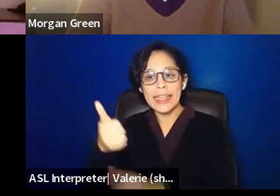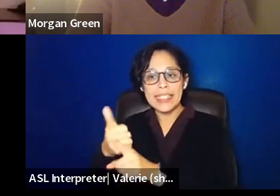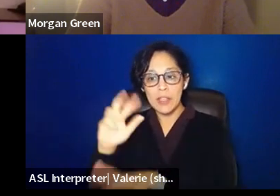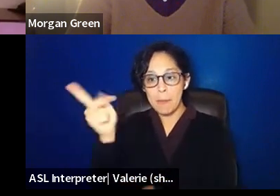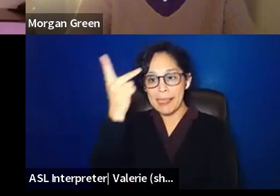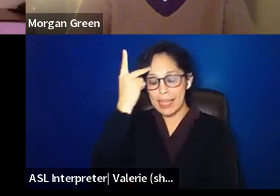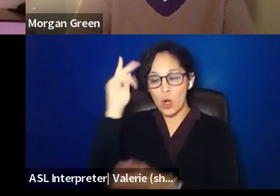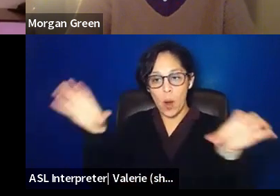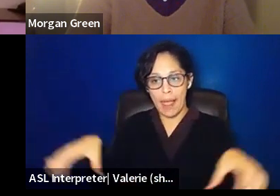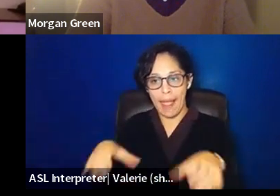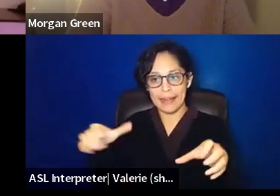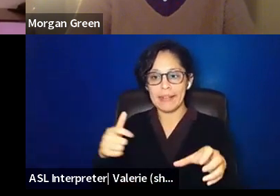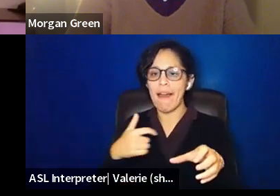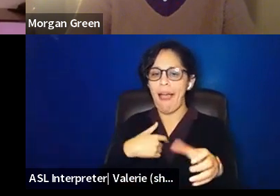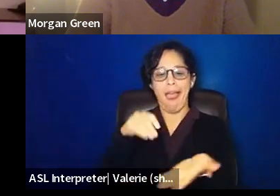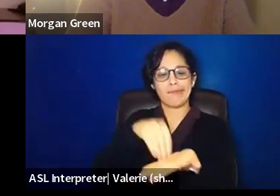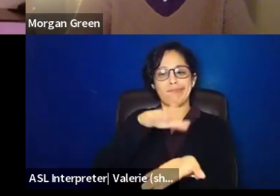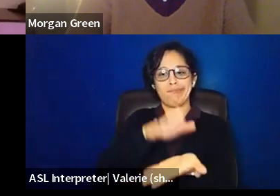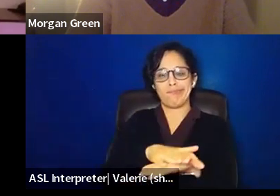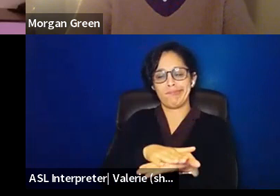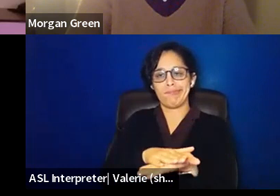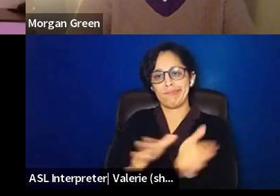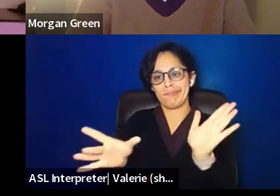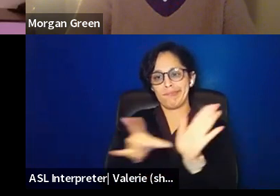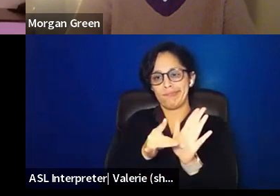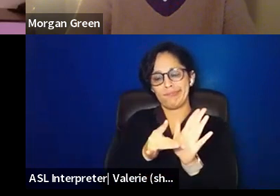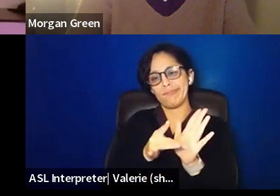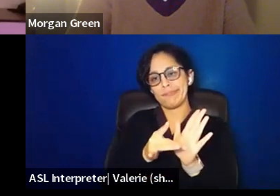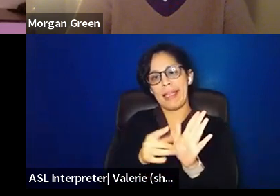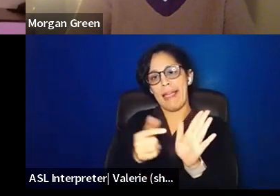it on a post-it, and it's like sits on my cork board, and I,